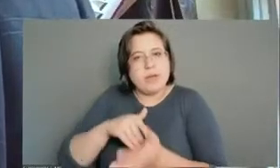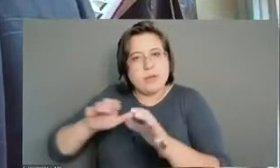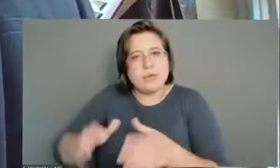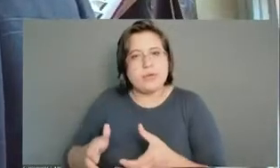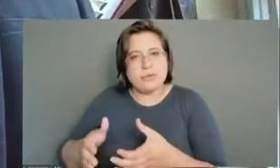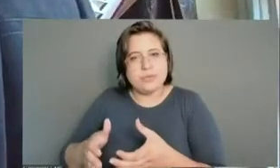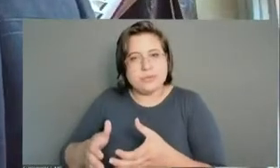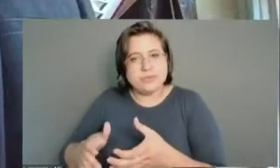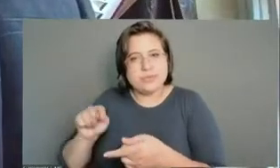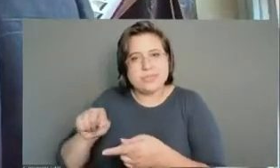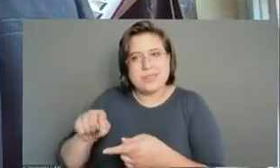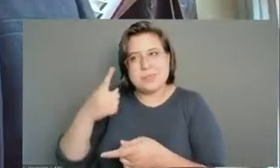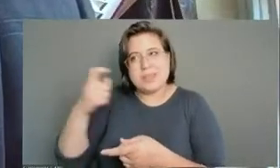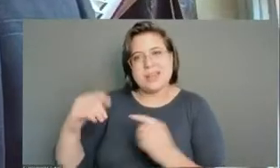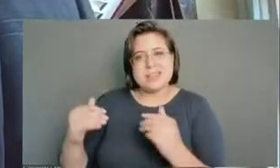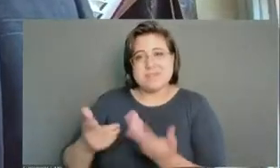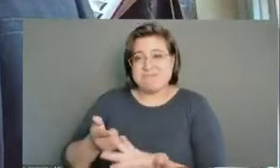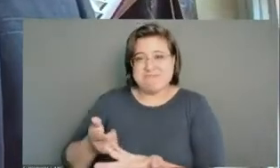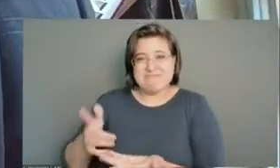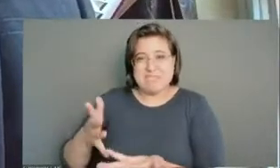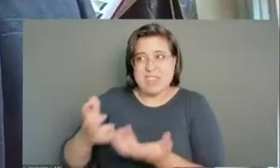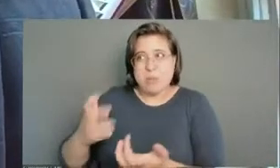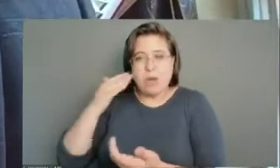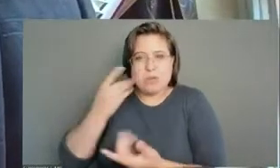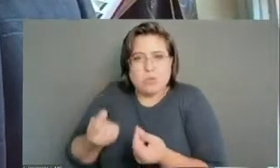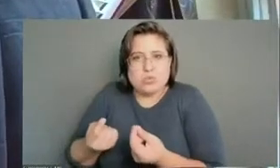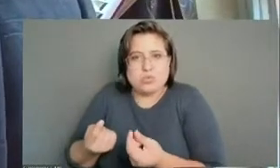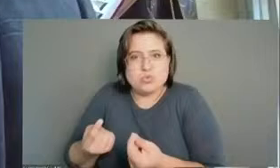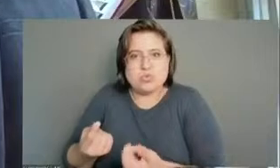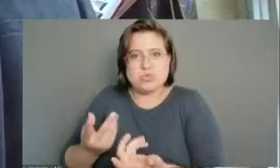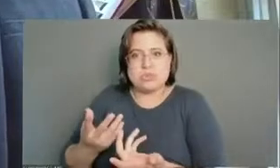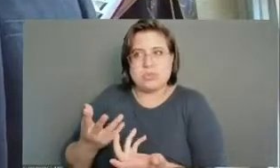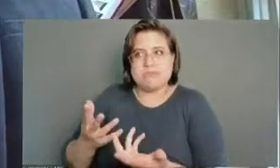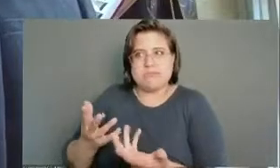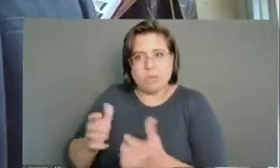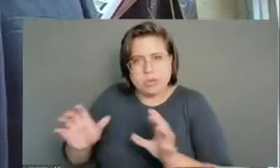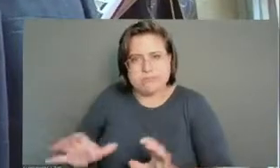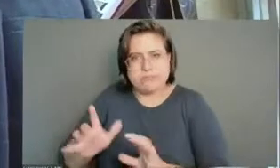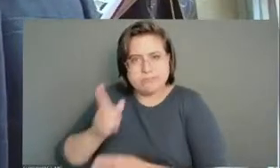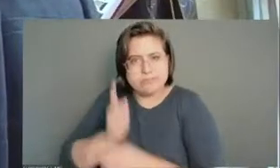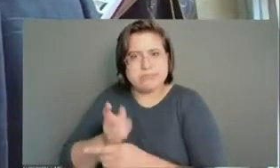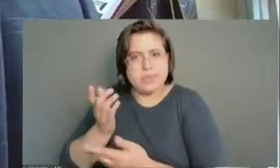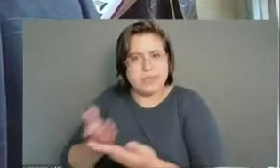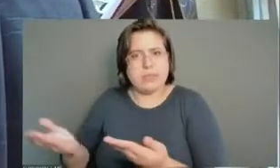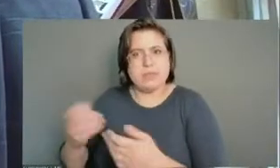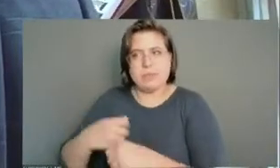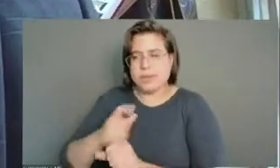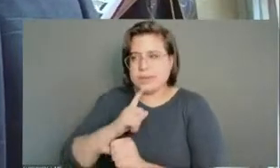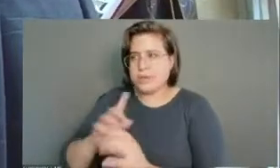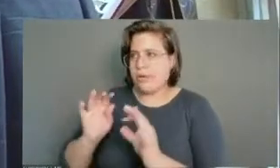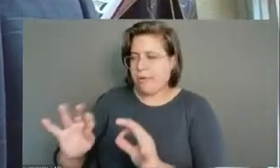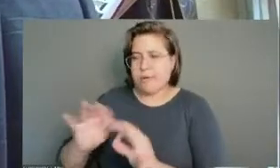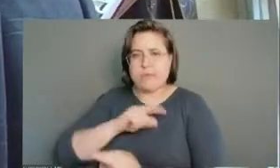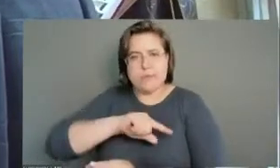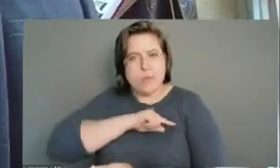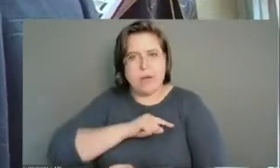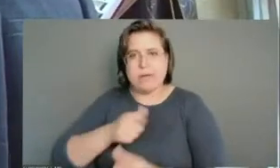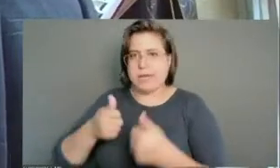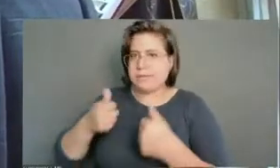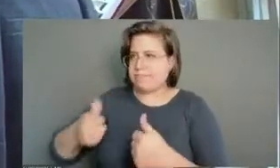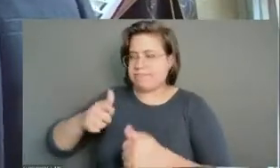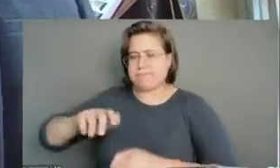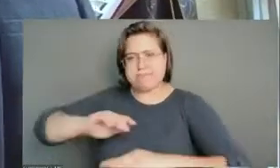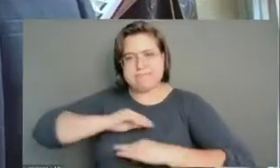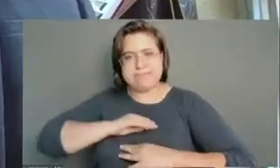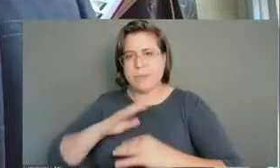equally are looking for direction and assistance and wanting to do the right thing and ensuring things are being done from a quality standpoint and an